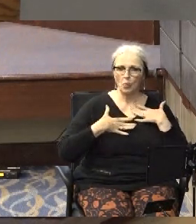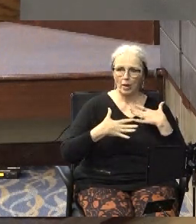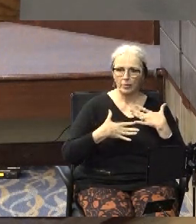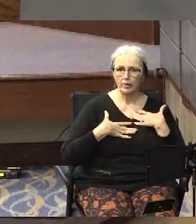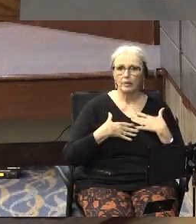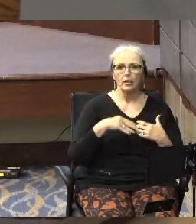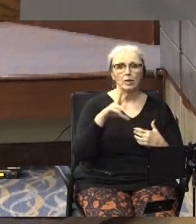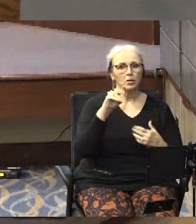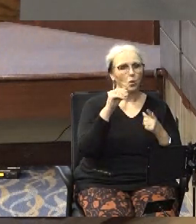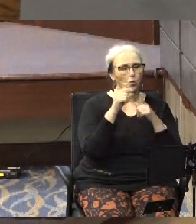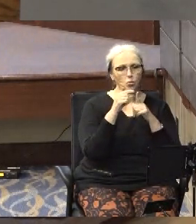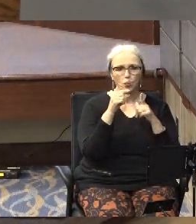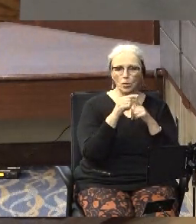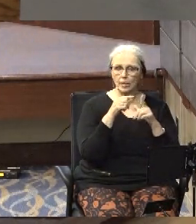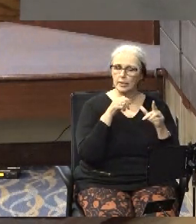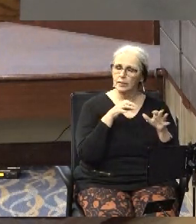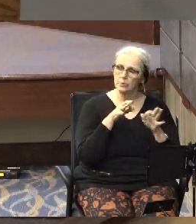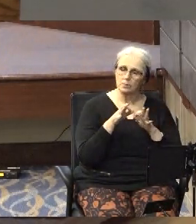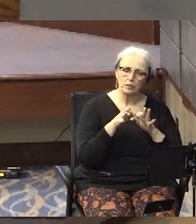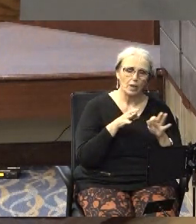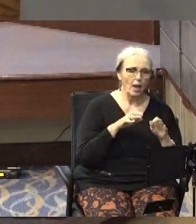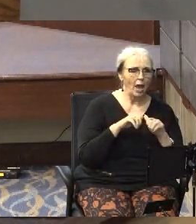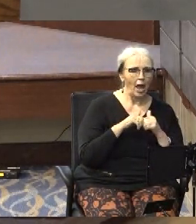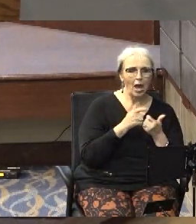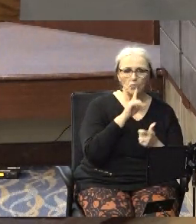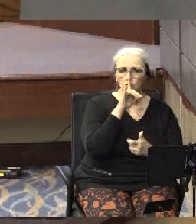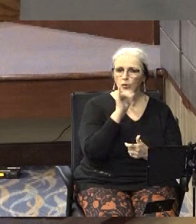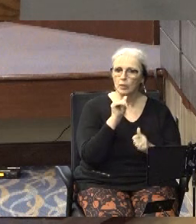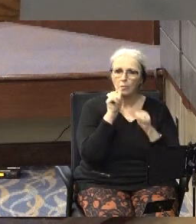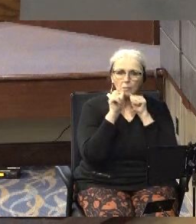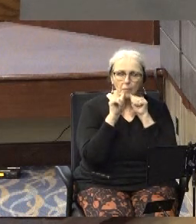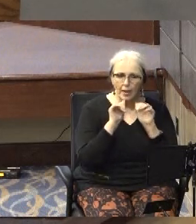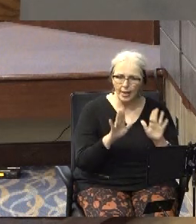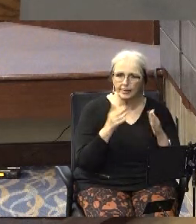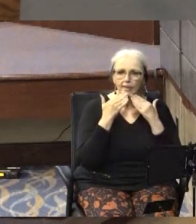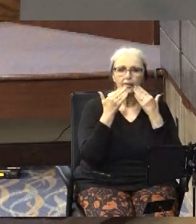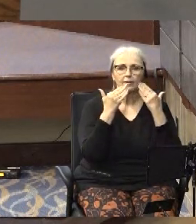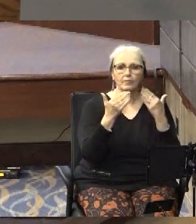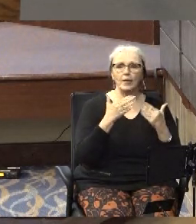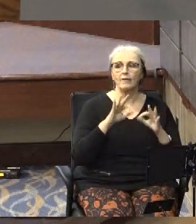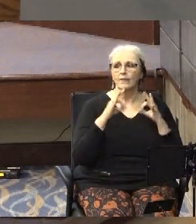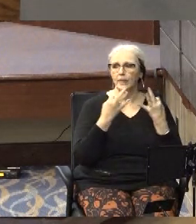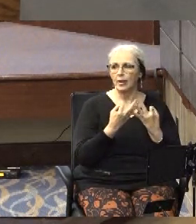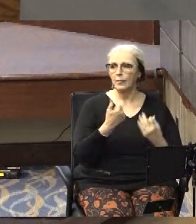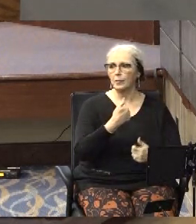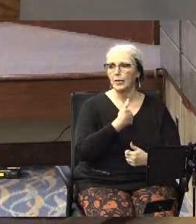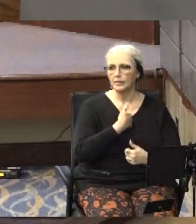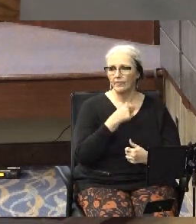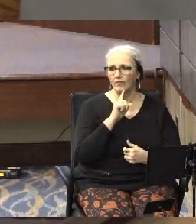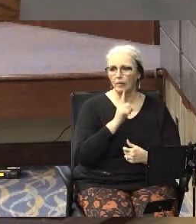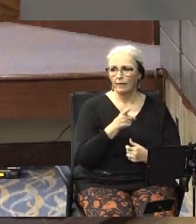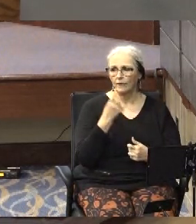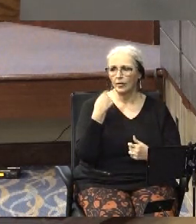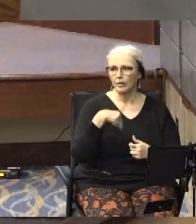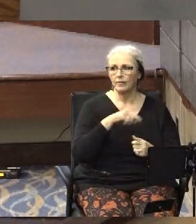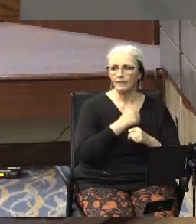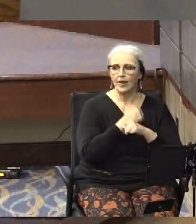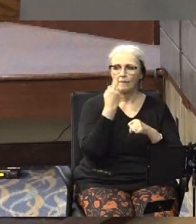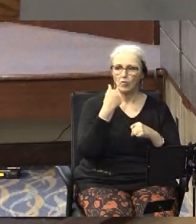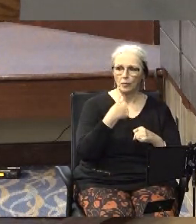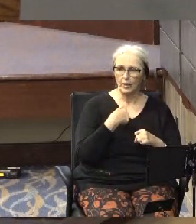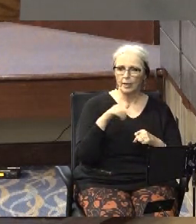No words can describe how truly blessed and thankful my family and I are to have had them fight for me like they